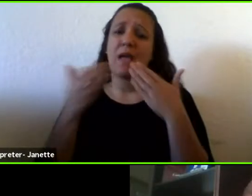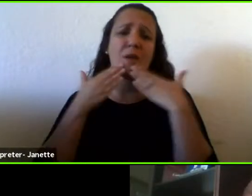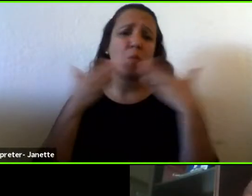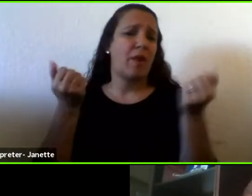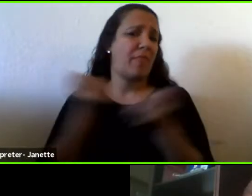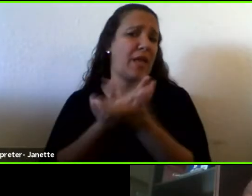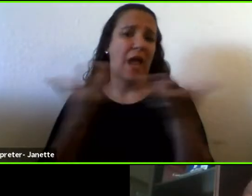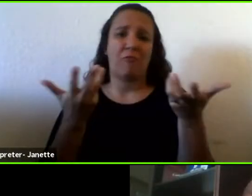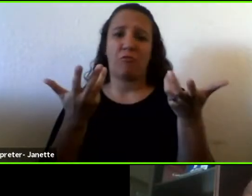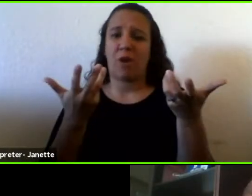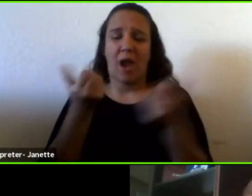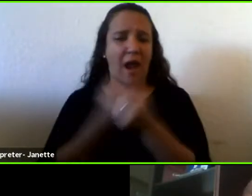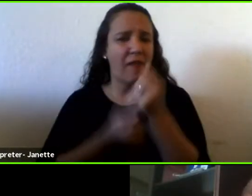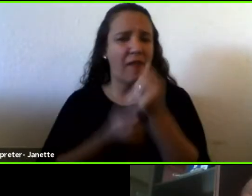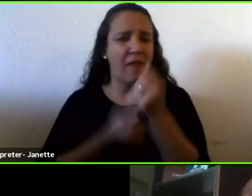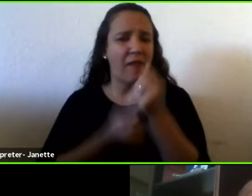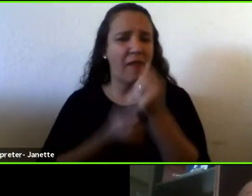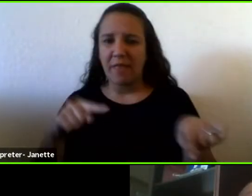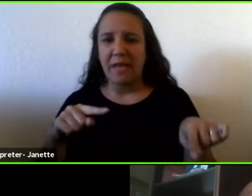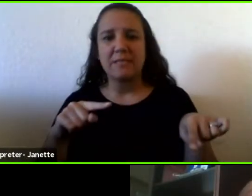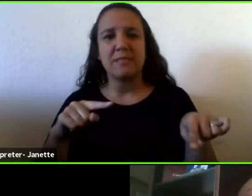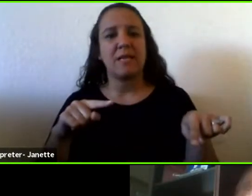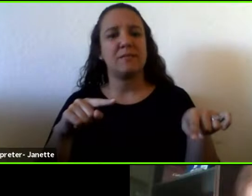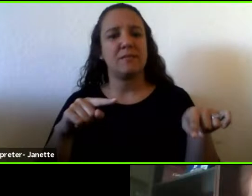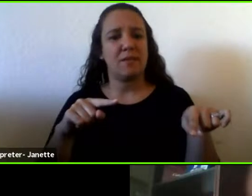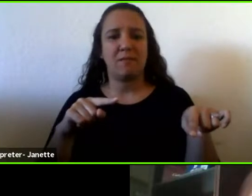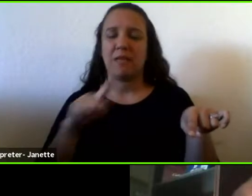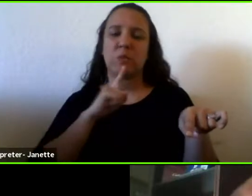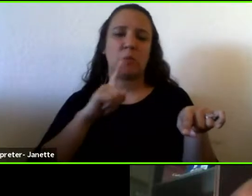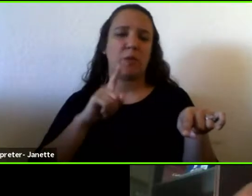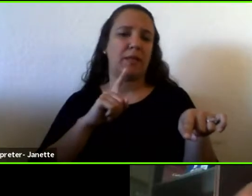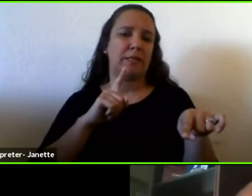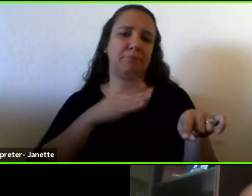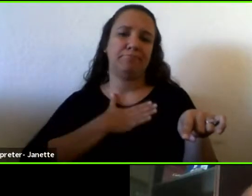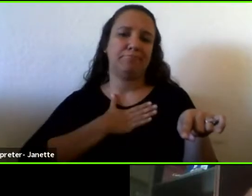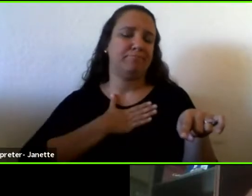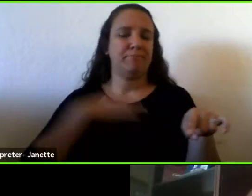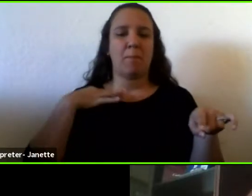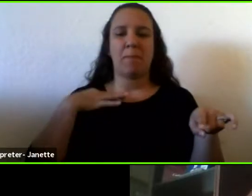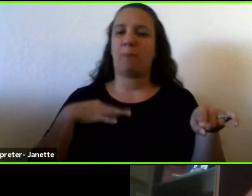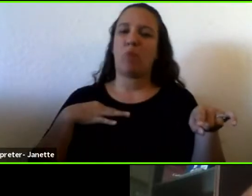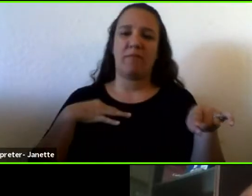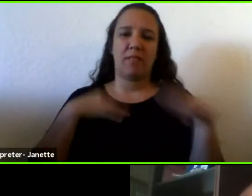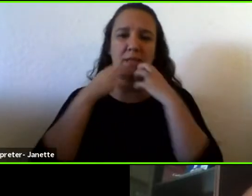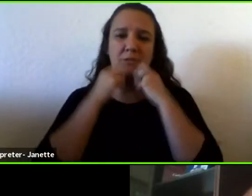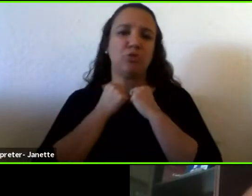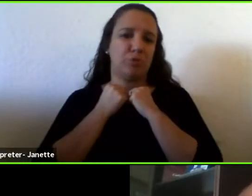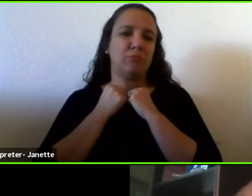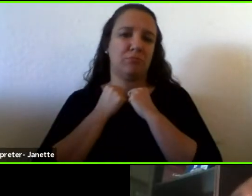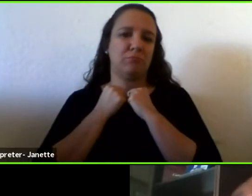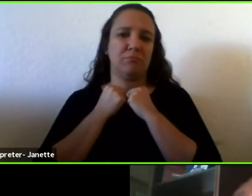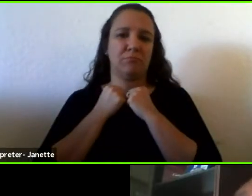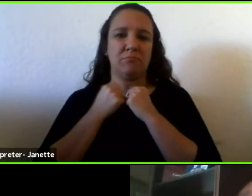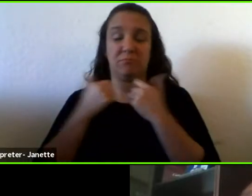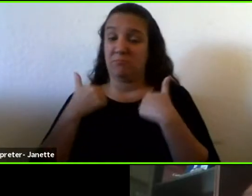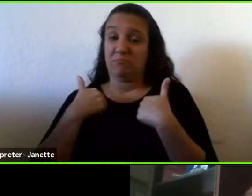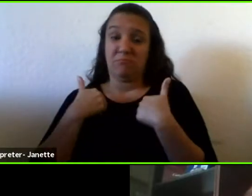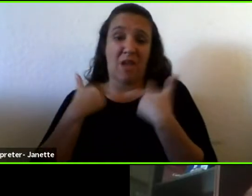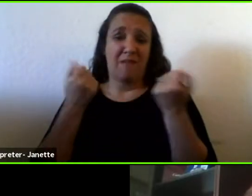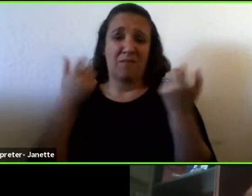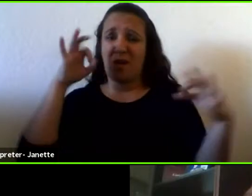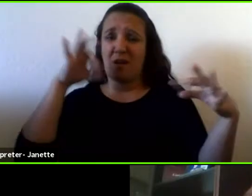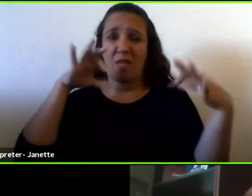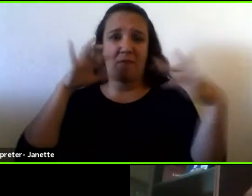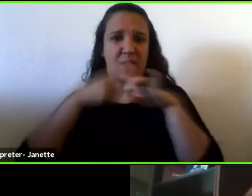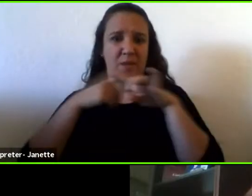attended, participated. Once again, you know, it's a privilege to come in and empower and educate, and I get a lot of feedback. And we design